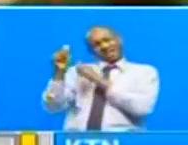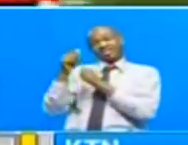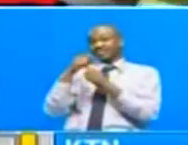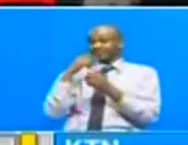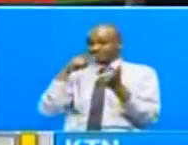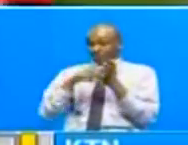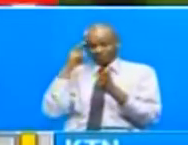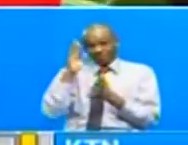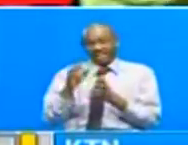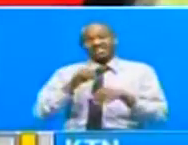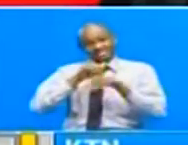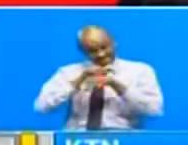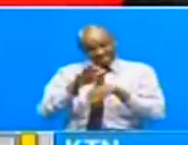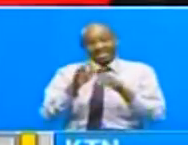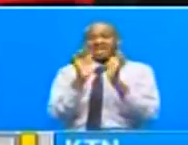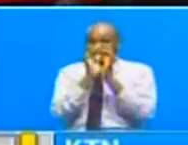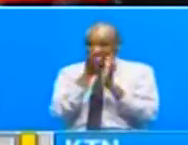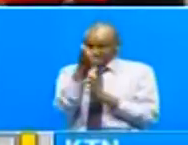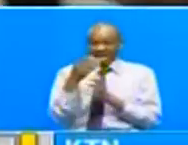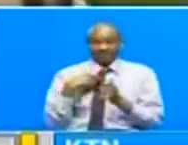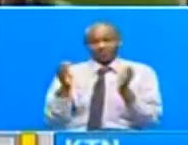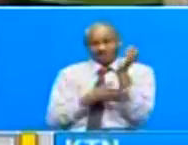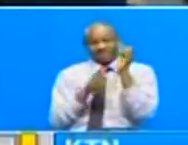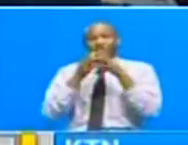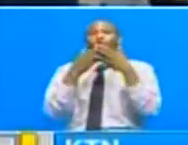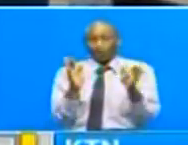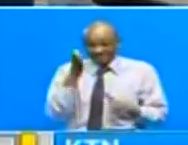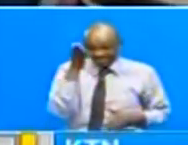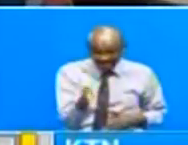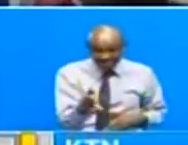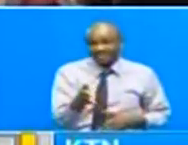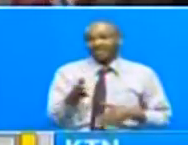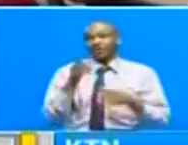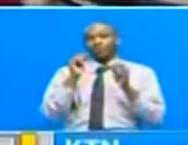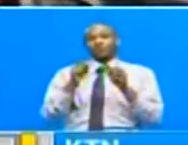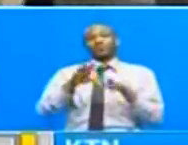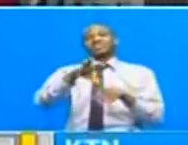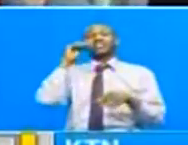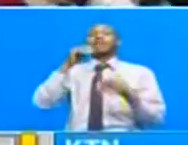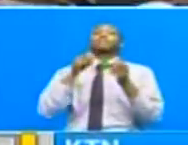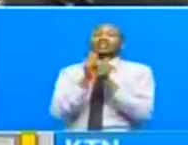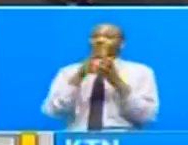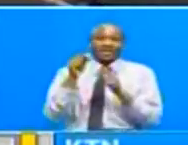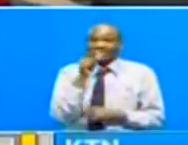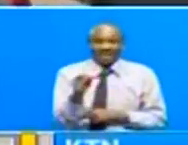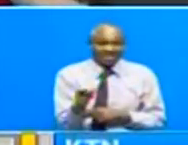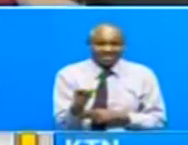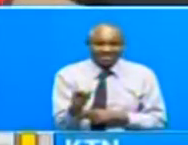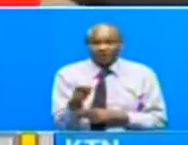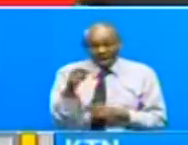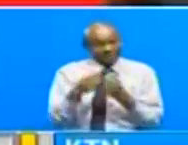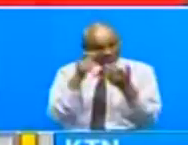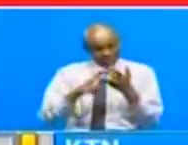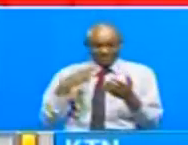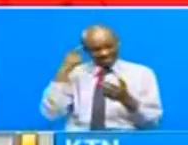view, I'd send you an email that has a malicious link, and when you open that email, then I can steal your password and all that. So it all rolls down